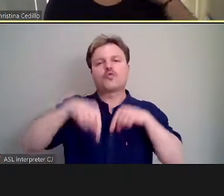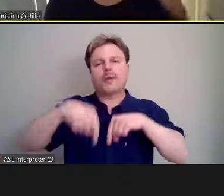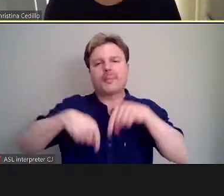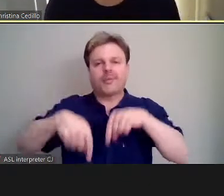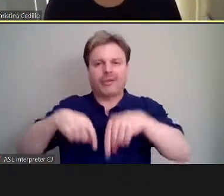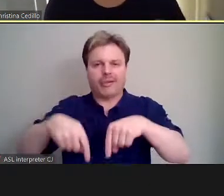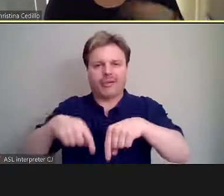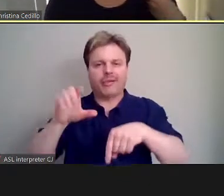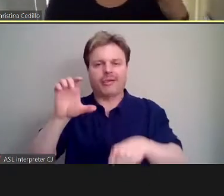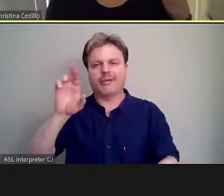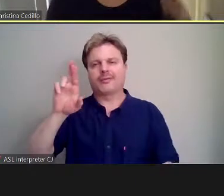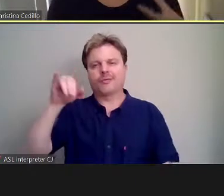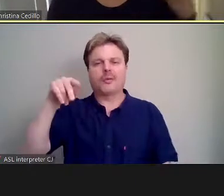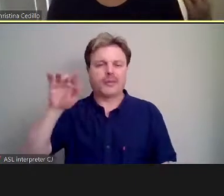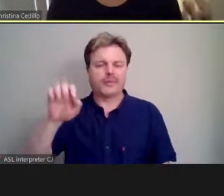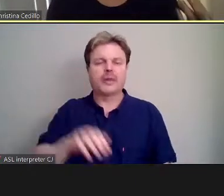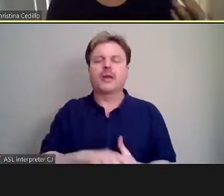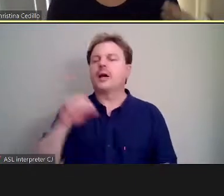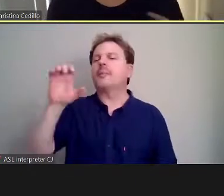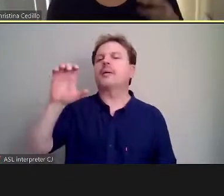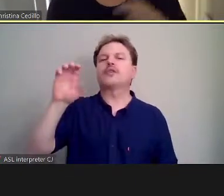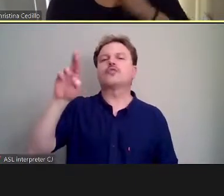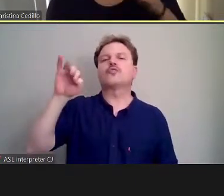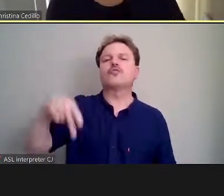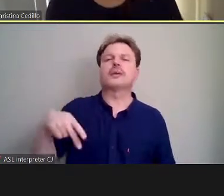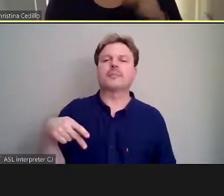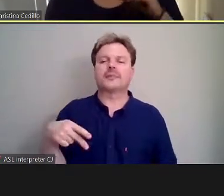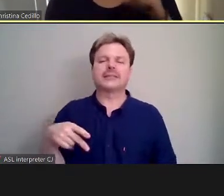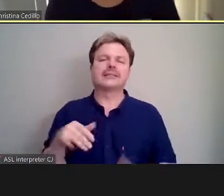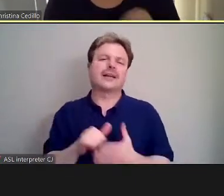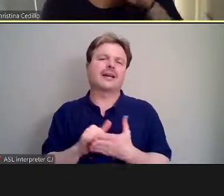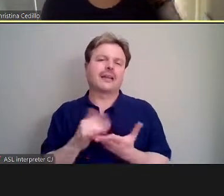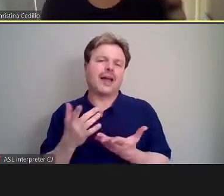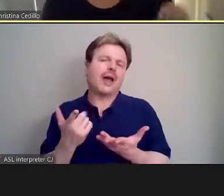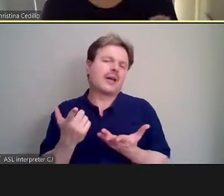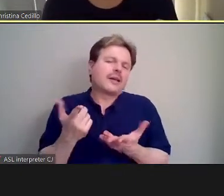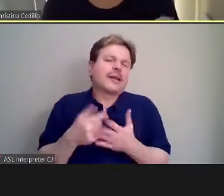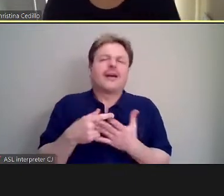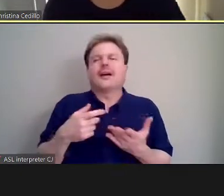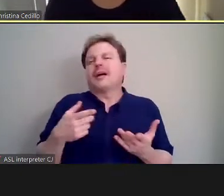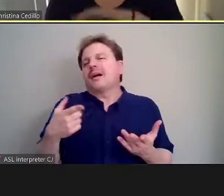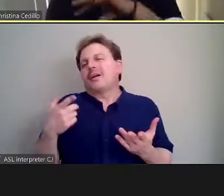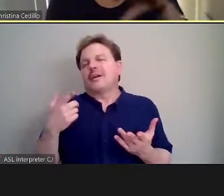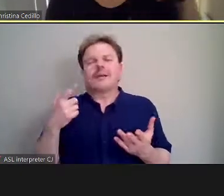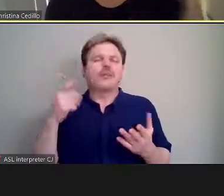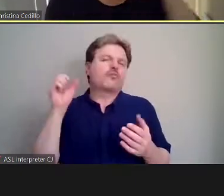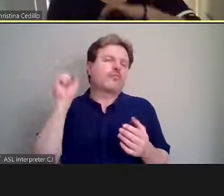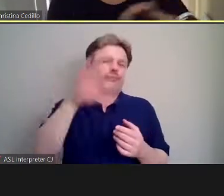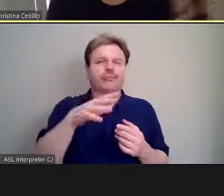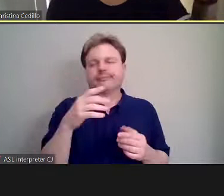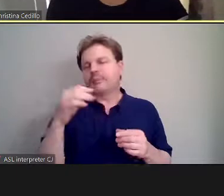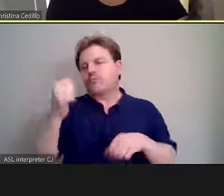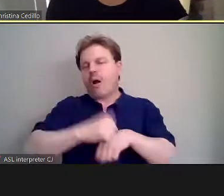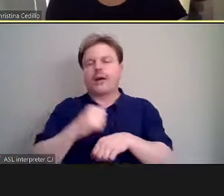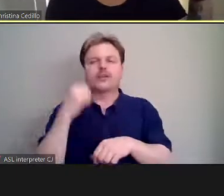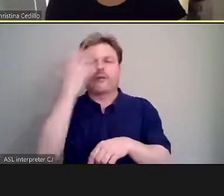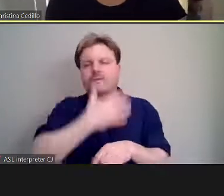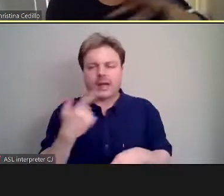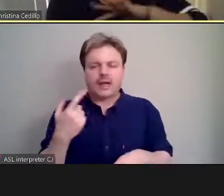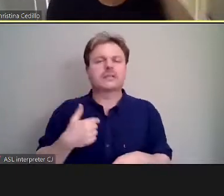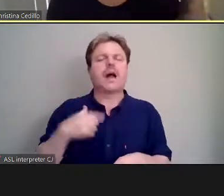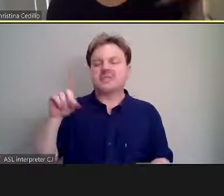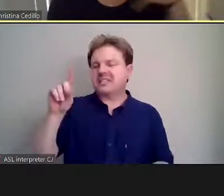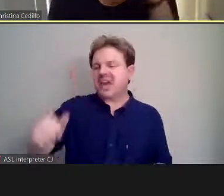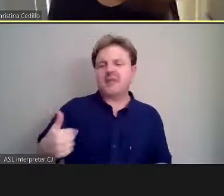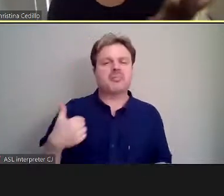But CRIP is more of like a punk rock in your face. That's right. I'm disabled. I'm not apologizing for myself. And this is